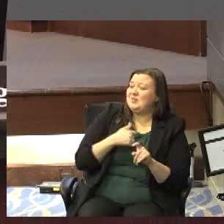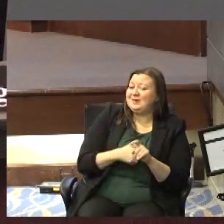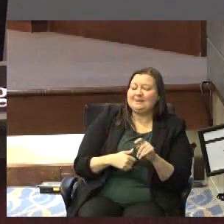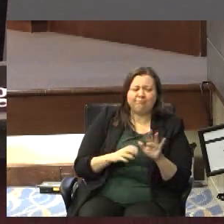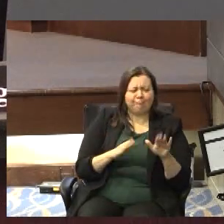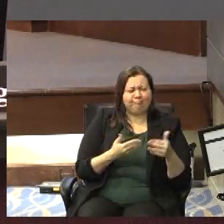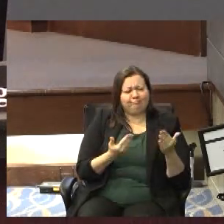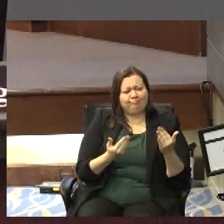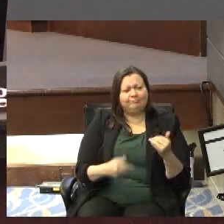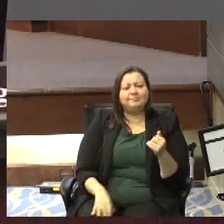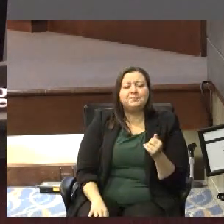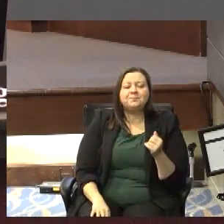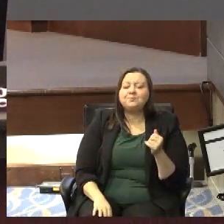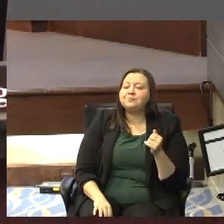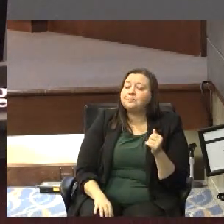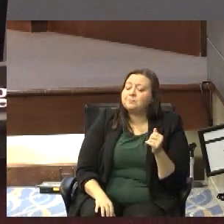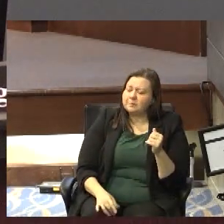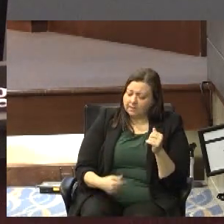I am